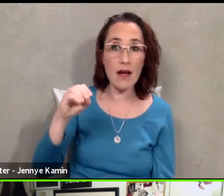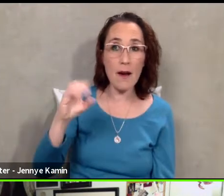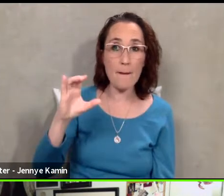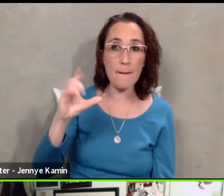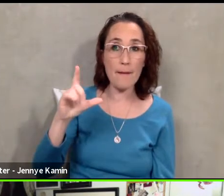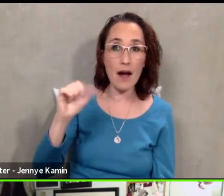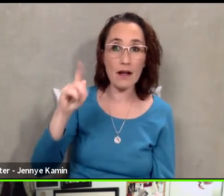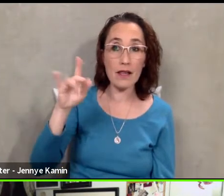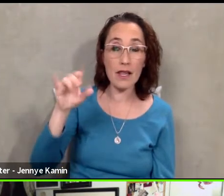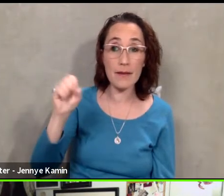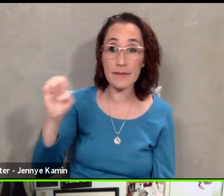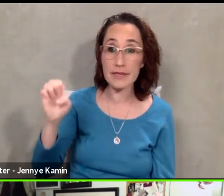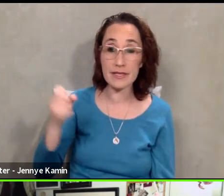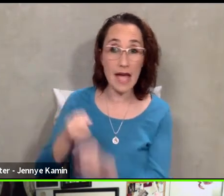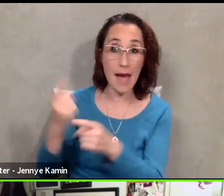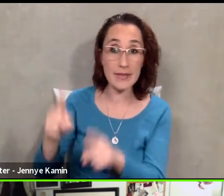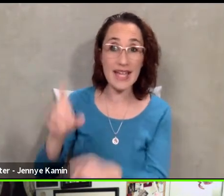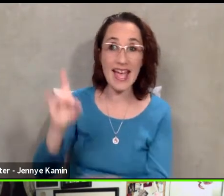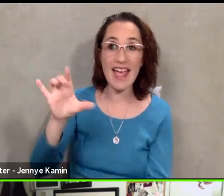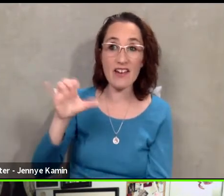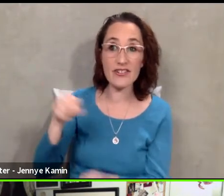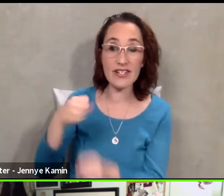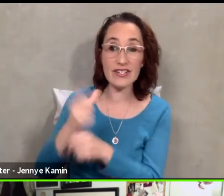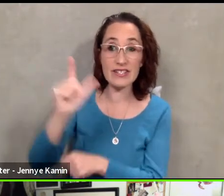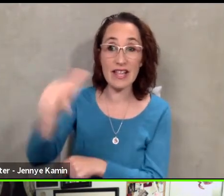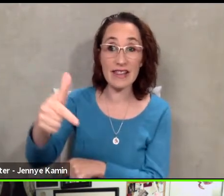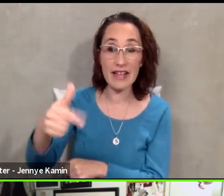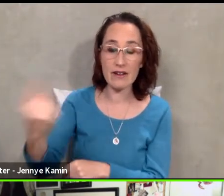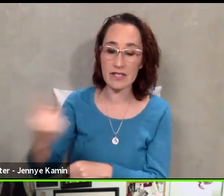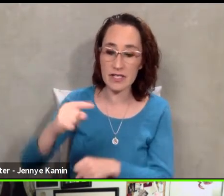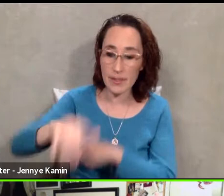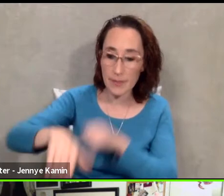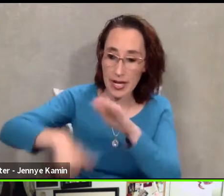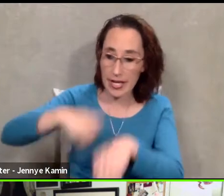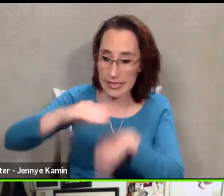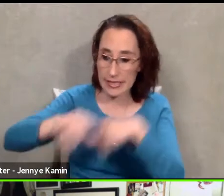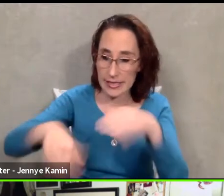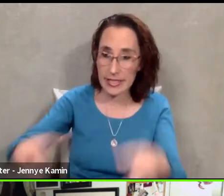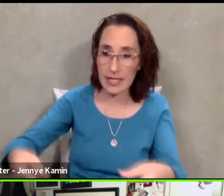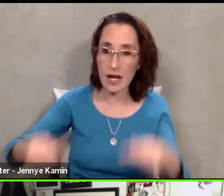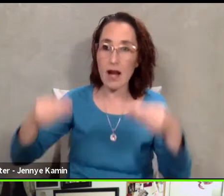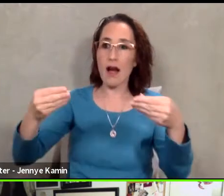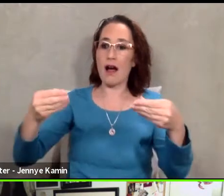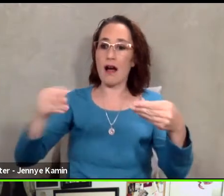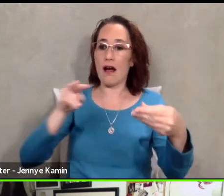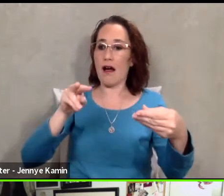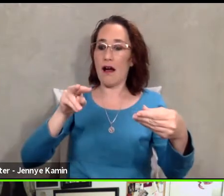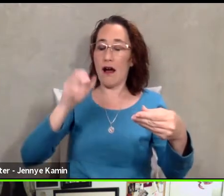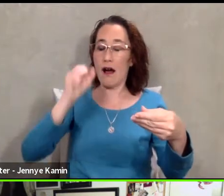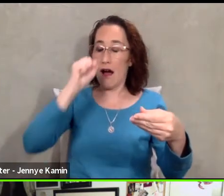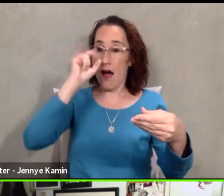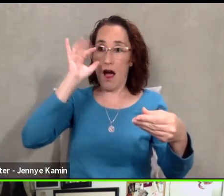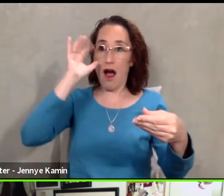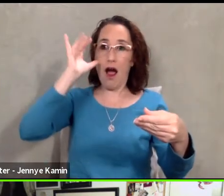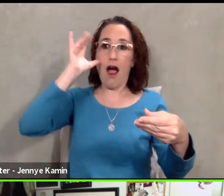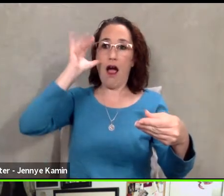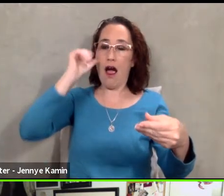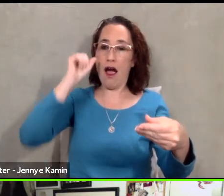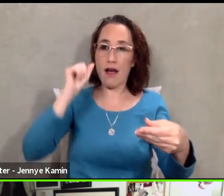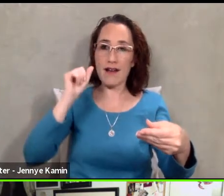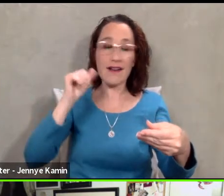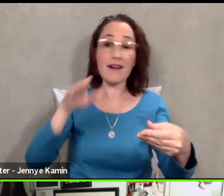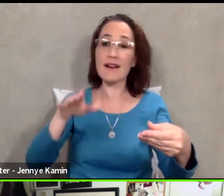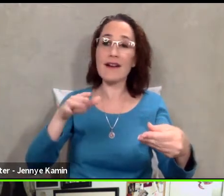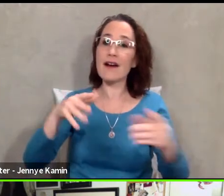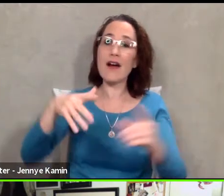and then 800 years later someone digs it out of the ash and they feel wonder at it without knowing any of the